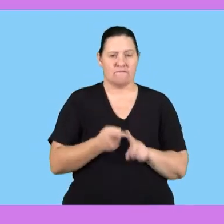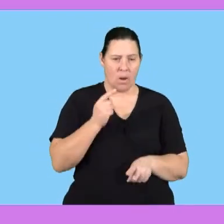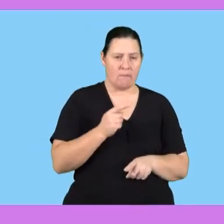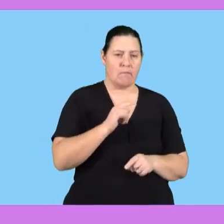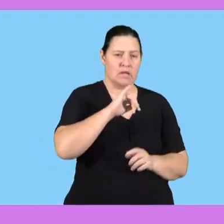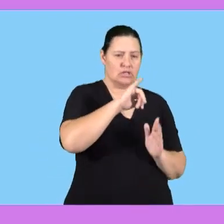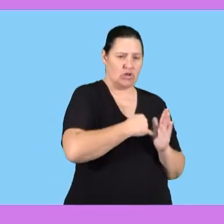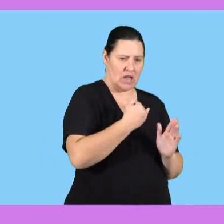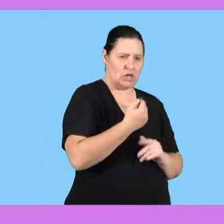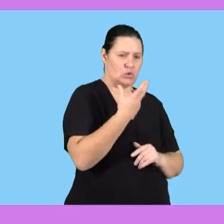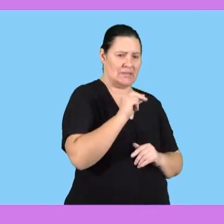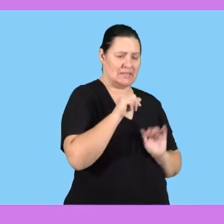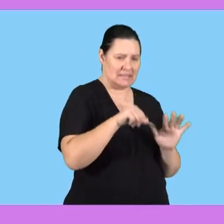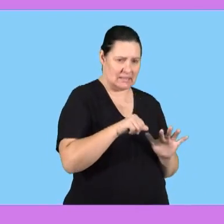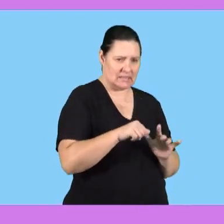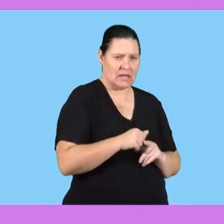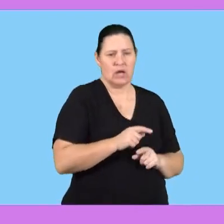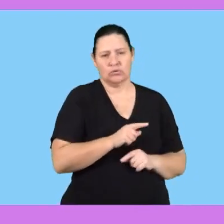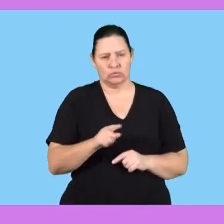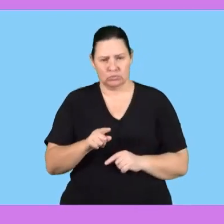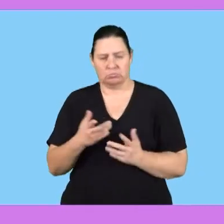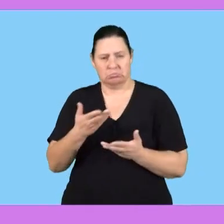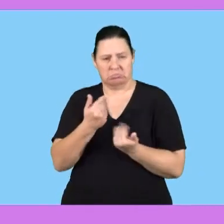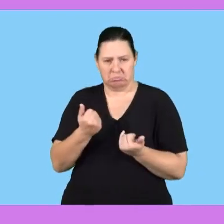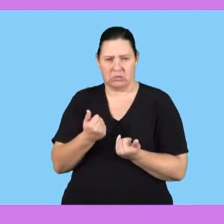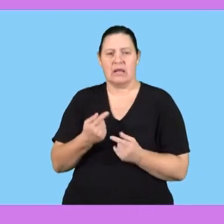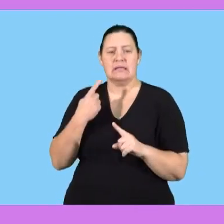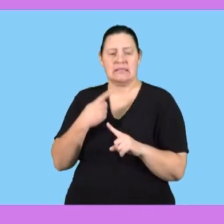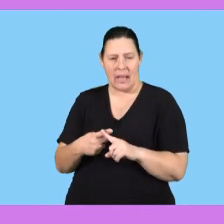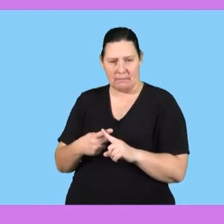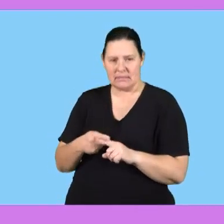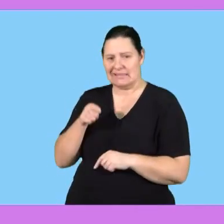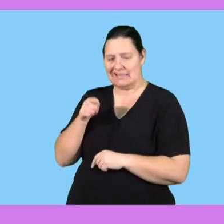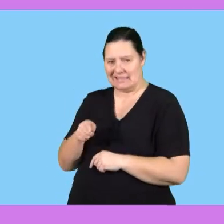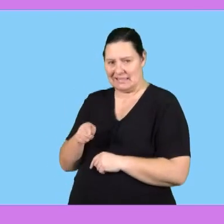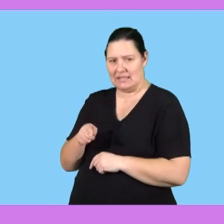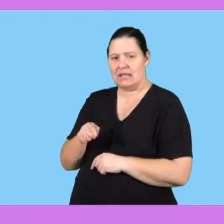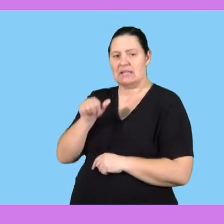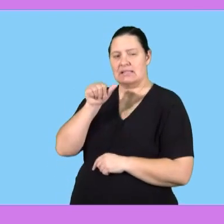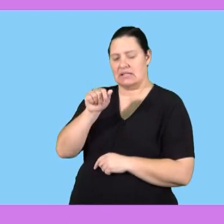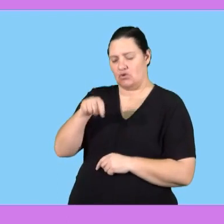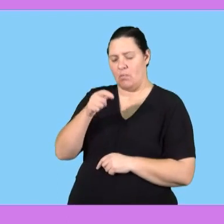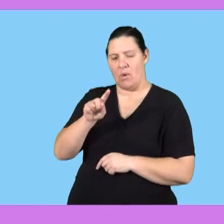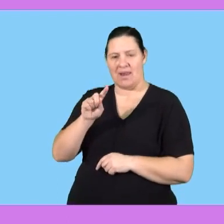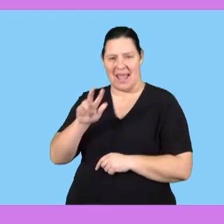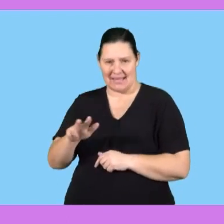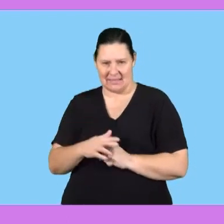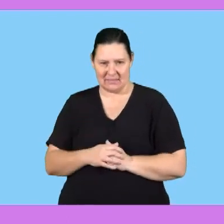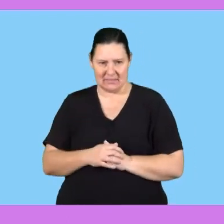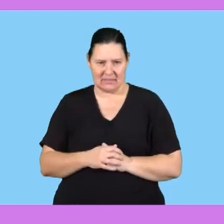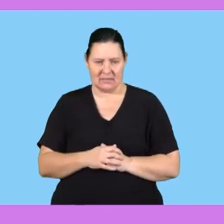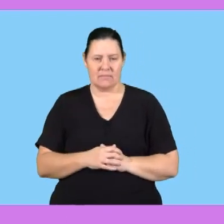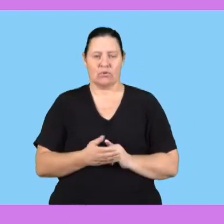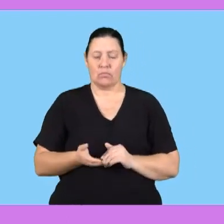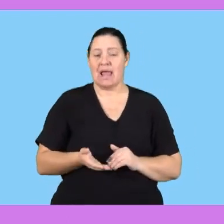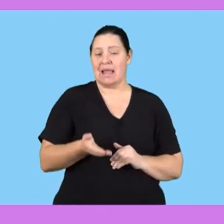from January 2016, which we don't know that value. And normally we'll say multiply by the, can you see there? The percentage